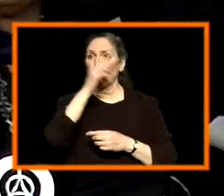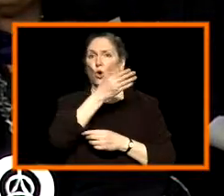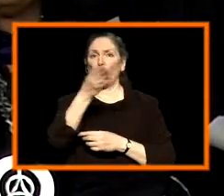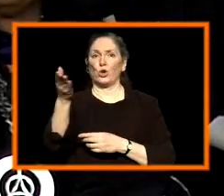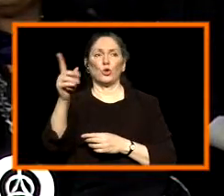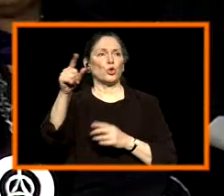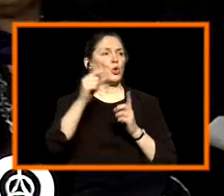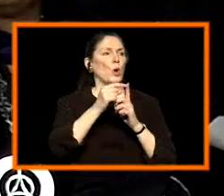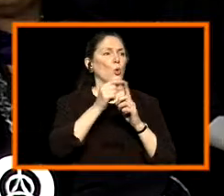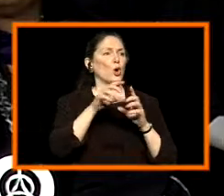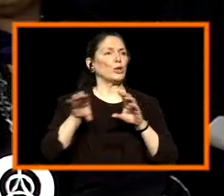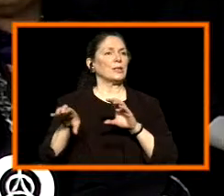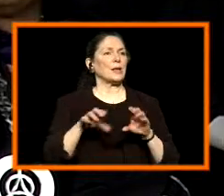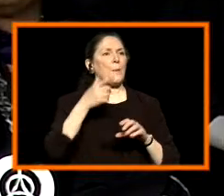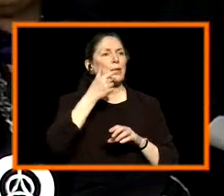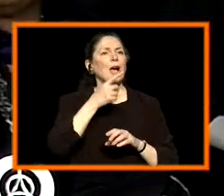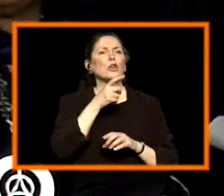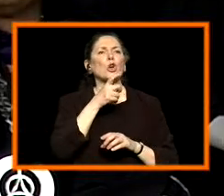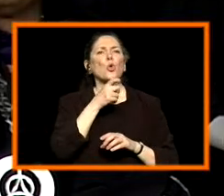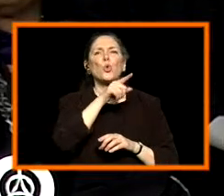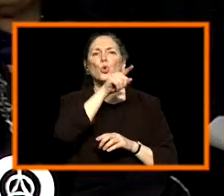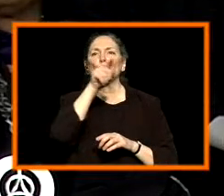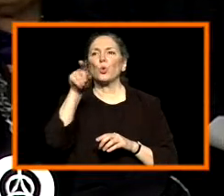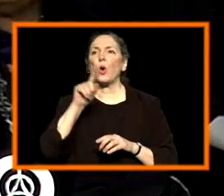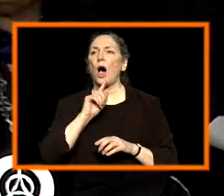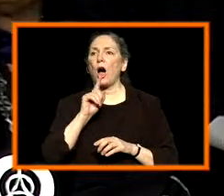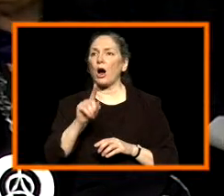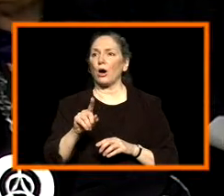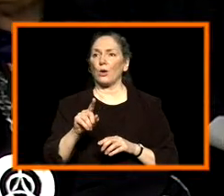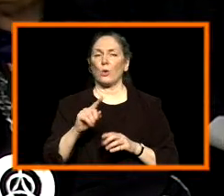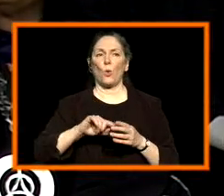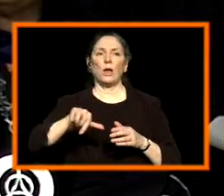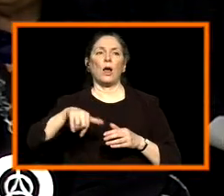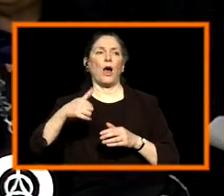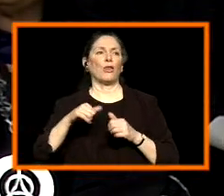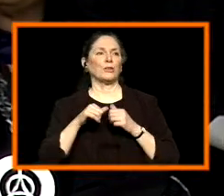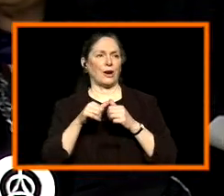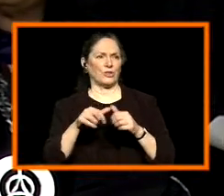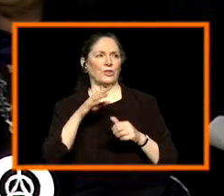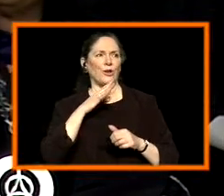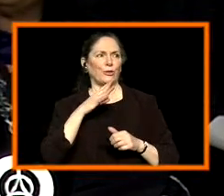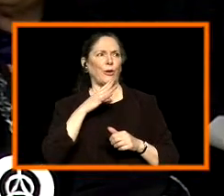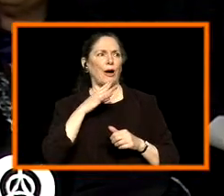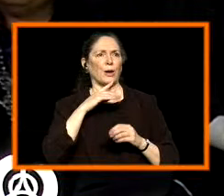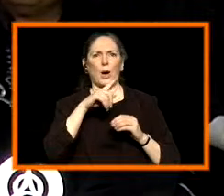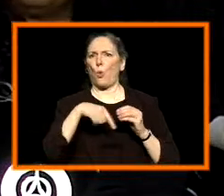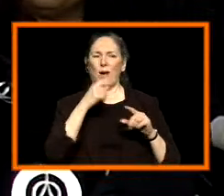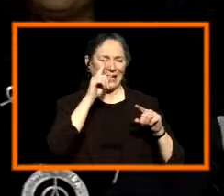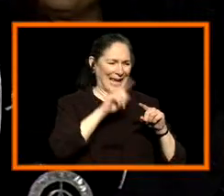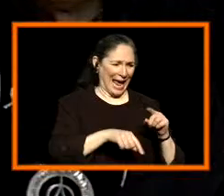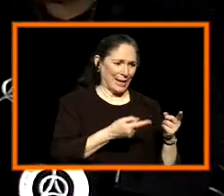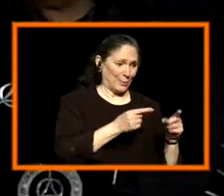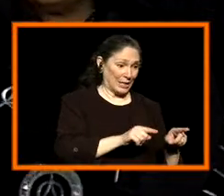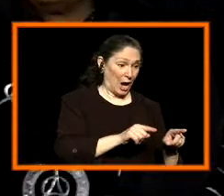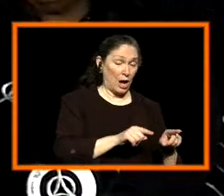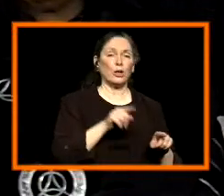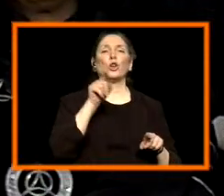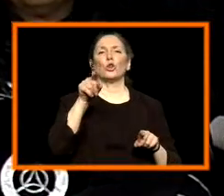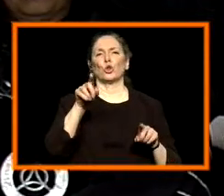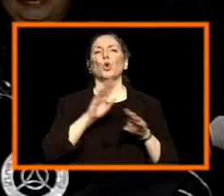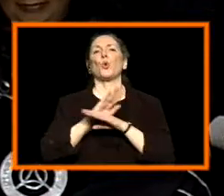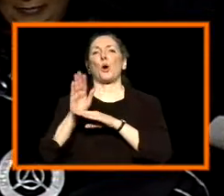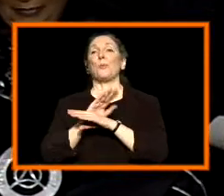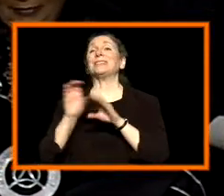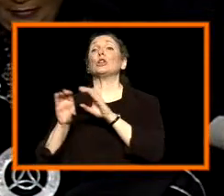You are words and actions because of whom you are. When others are still talking about what can't be done, you were too